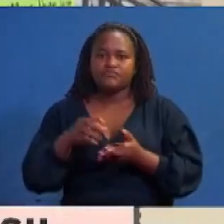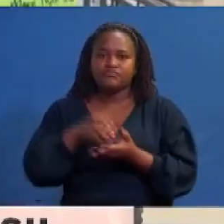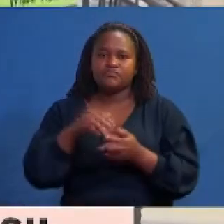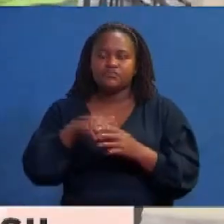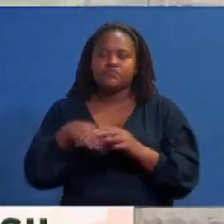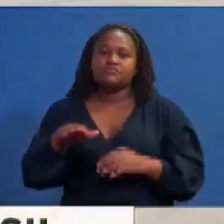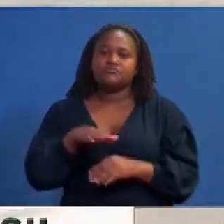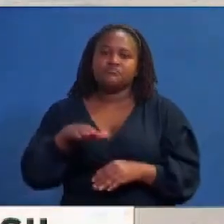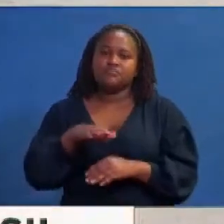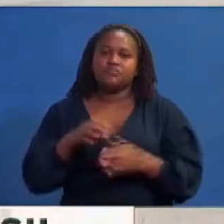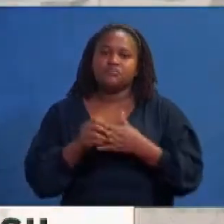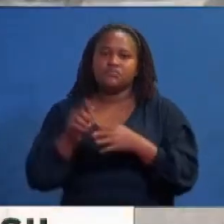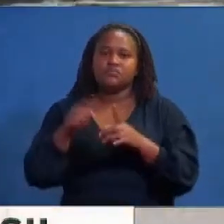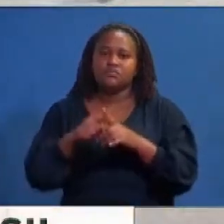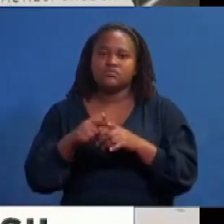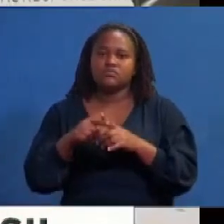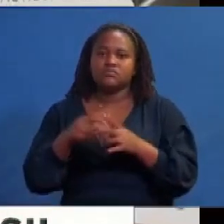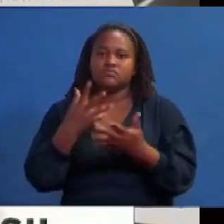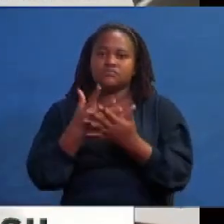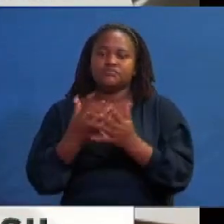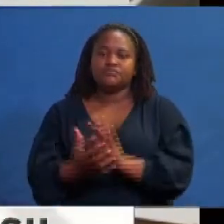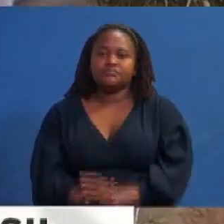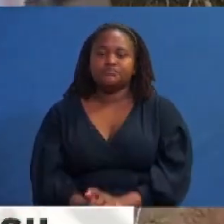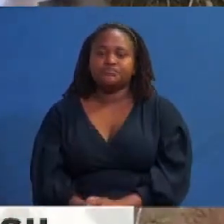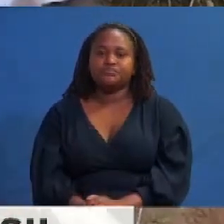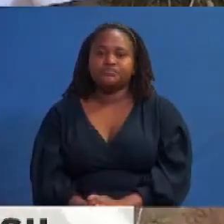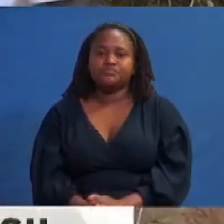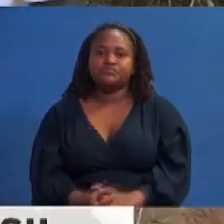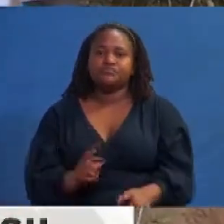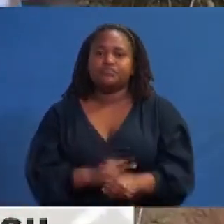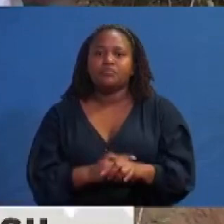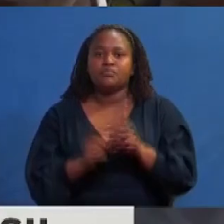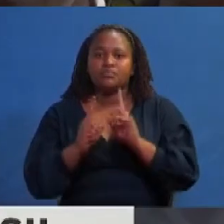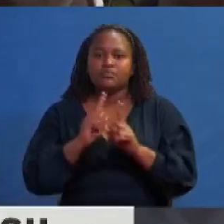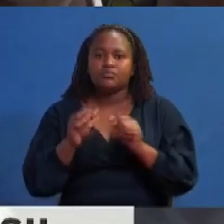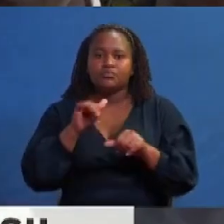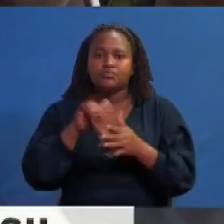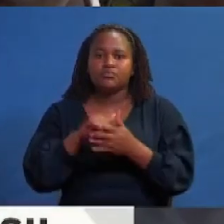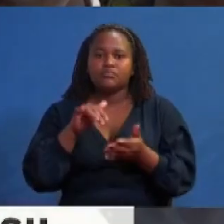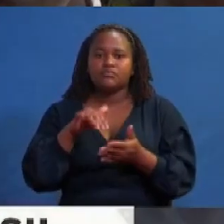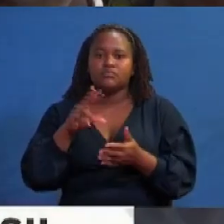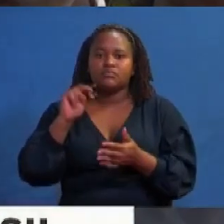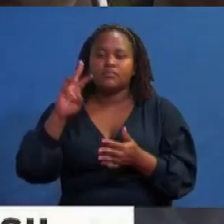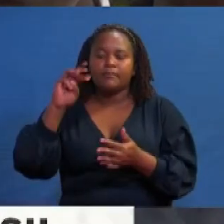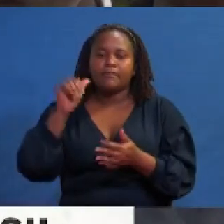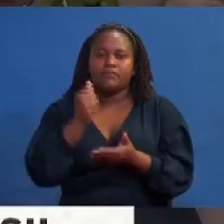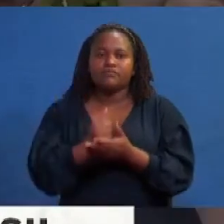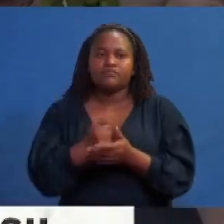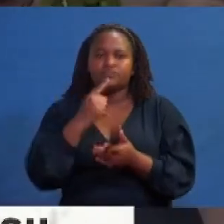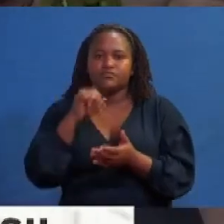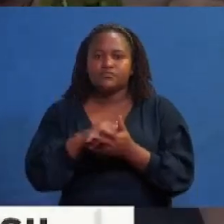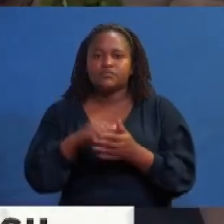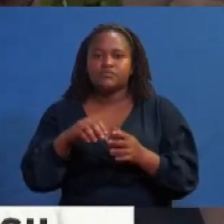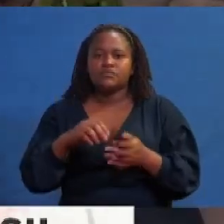in the area, leading to arrests. While speaking during the crackdown, NEMA officials attributed